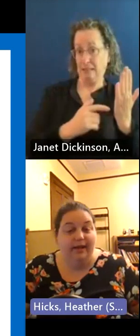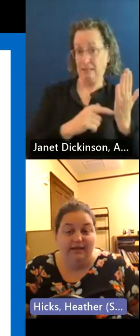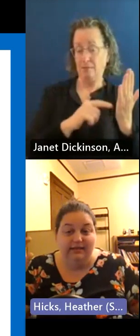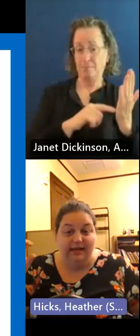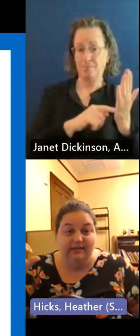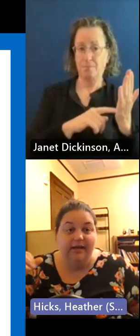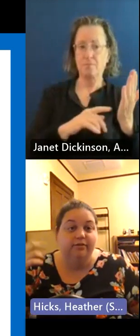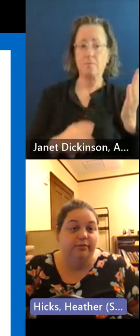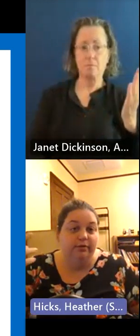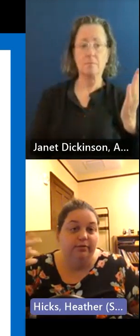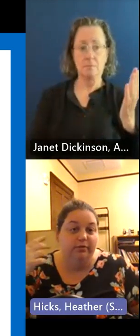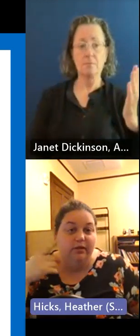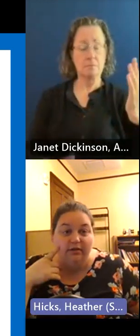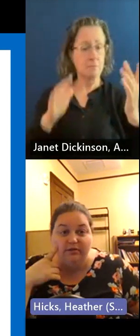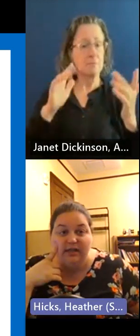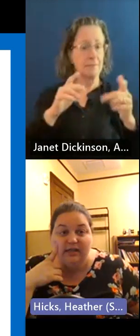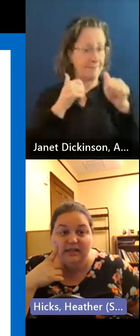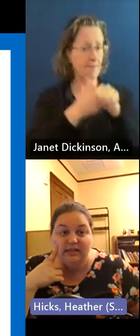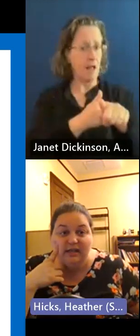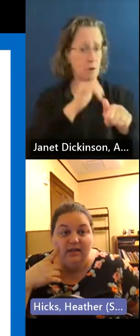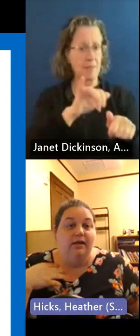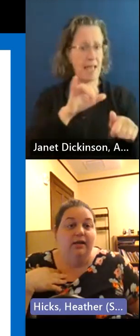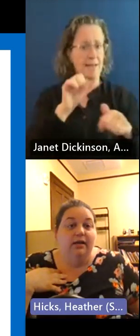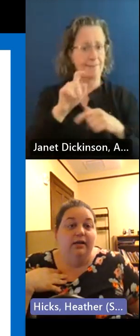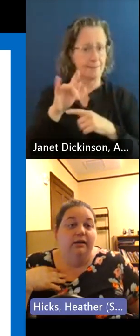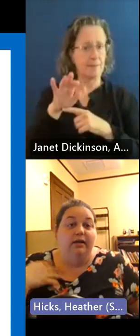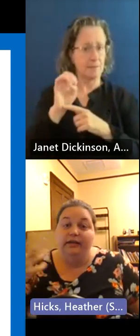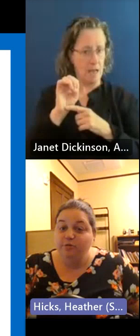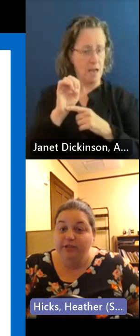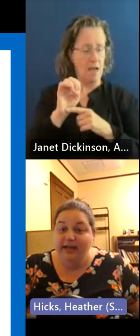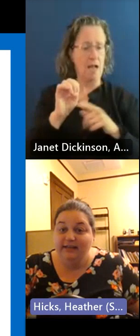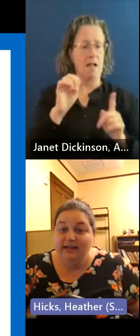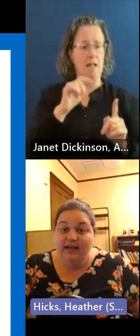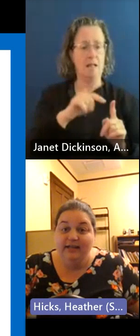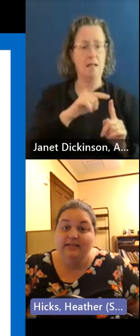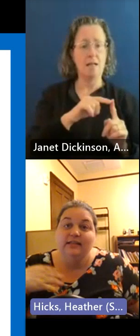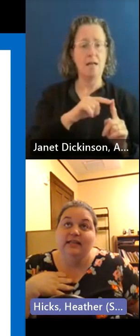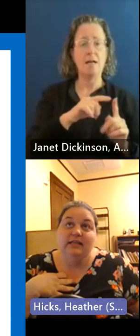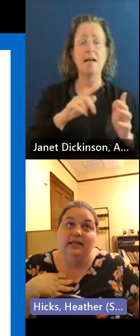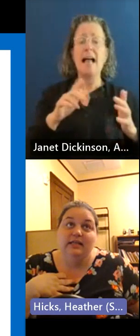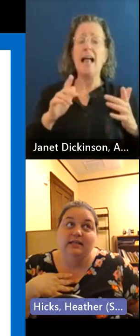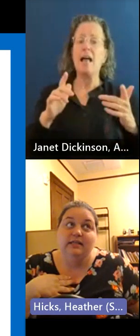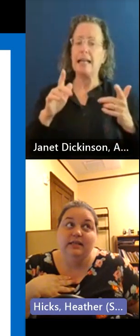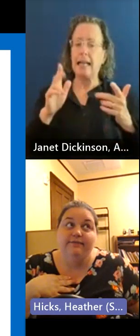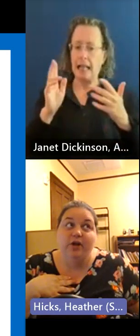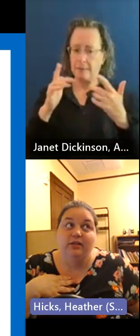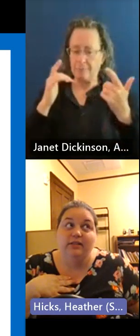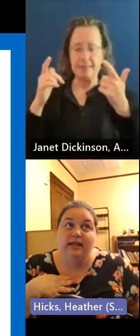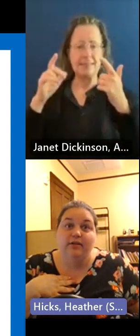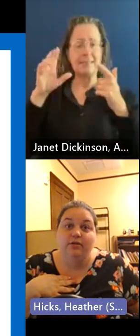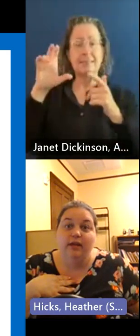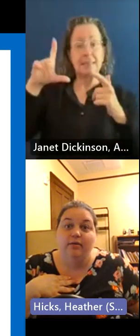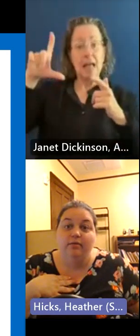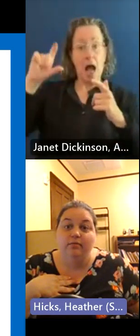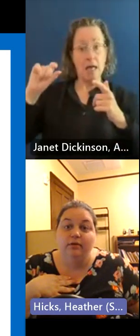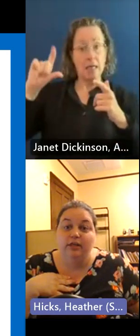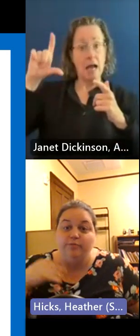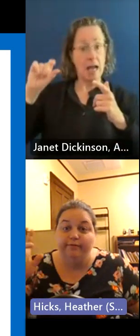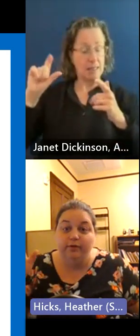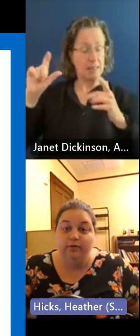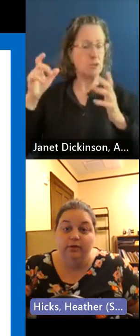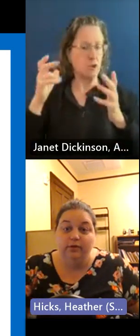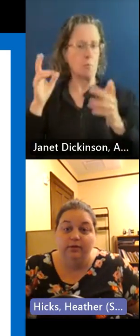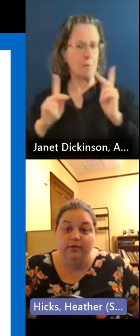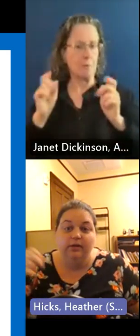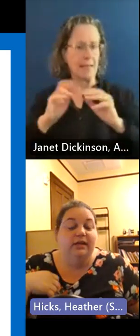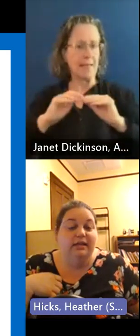the system as that style so it knows and understands. A legible text size, the default standard that